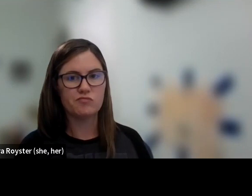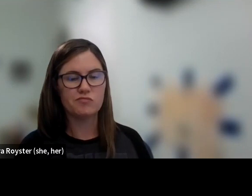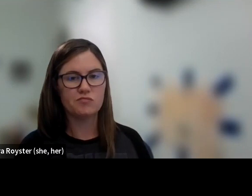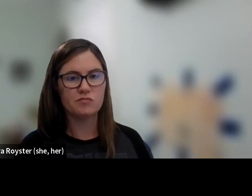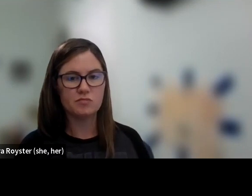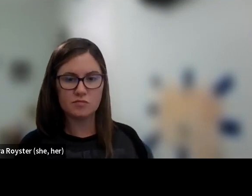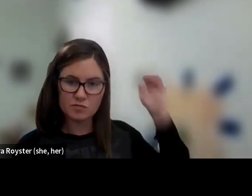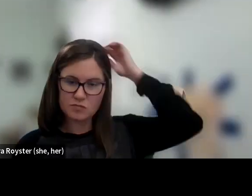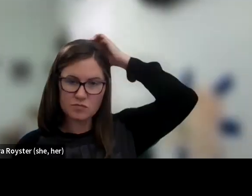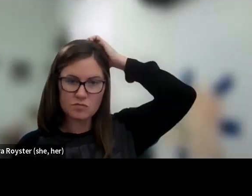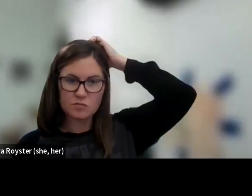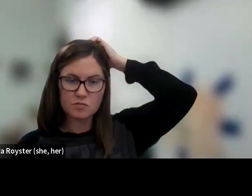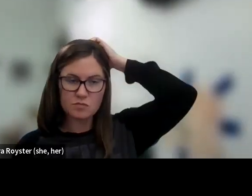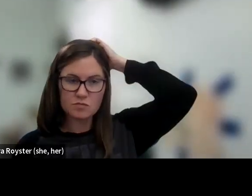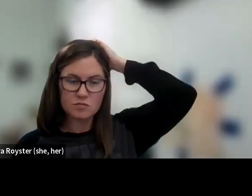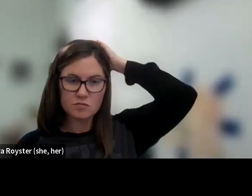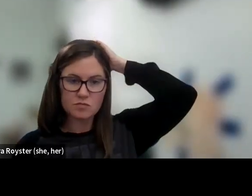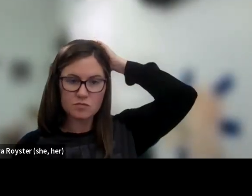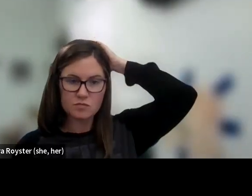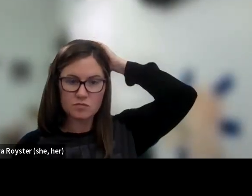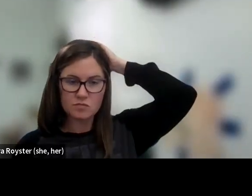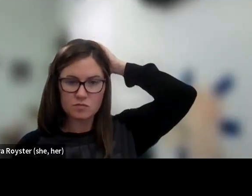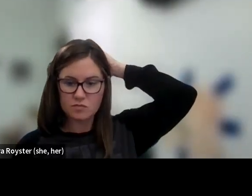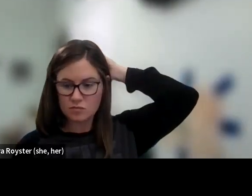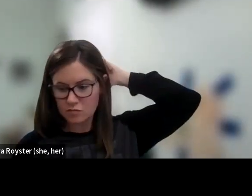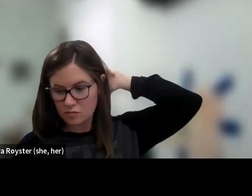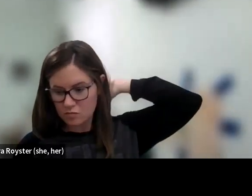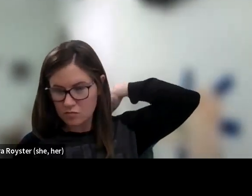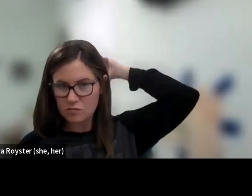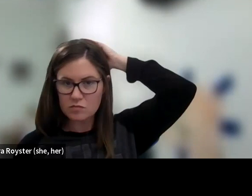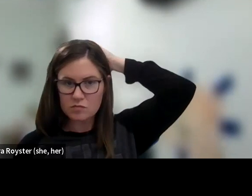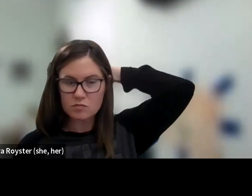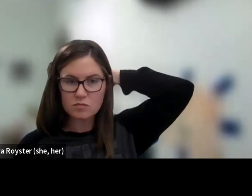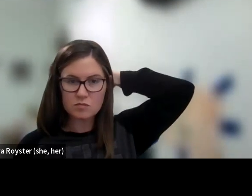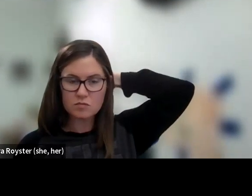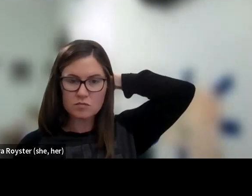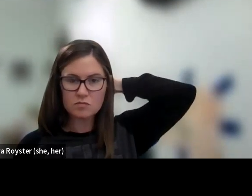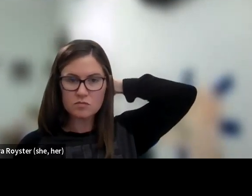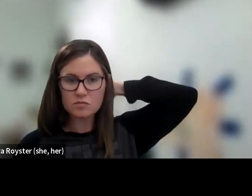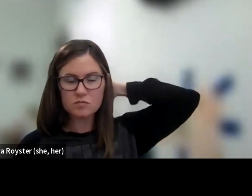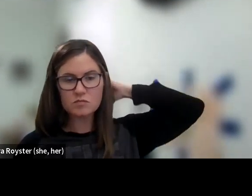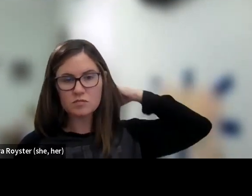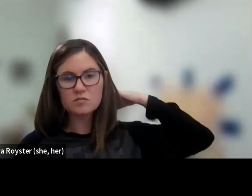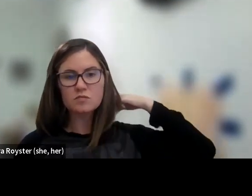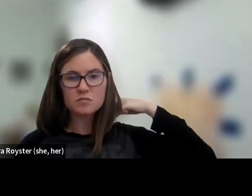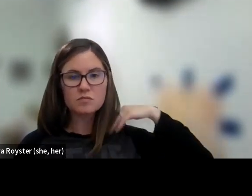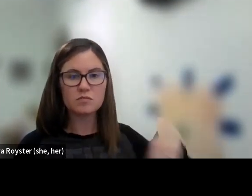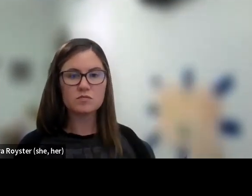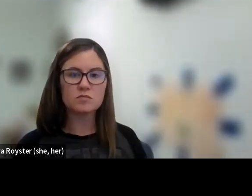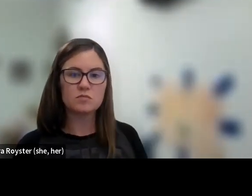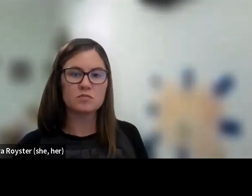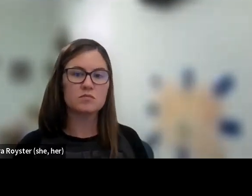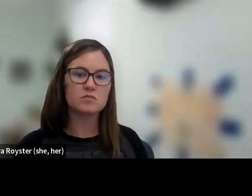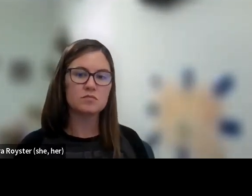rural communities might be having, but one of them definitely has resources that the other doesn't. So it feels